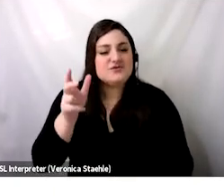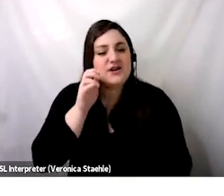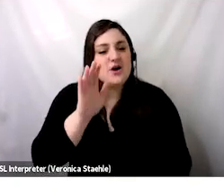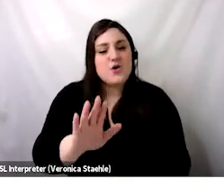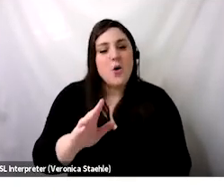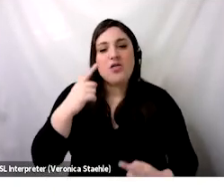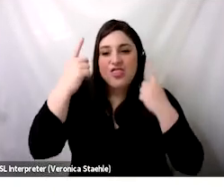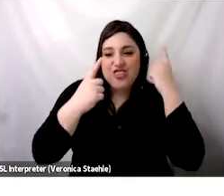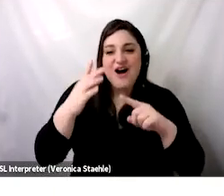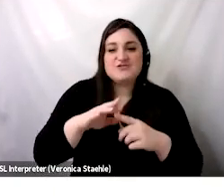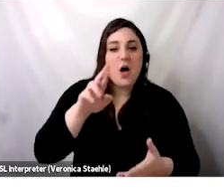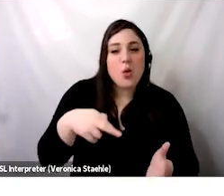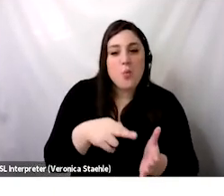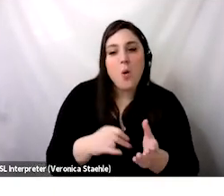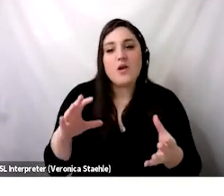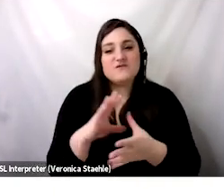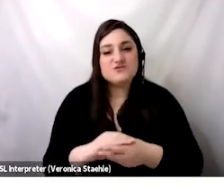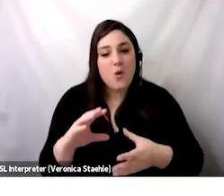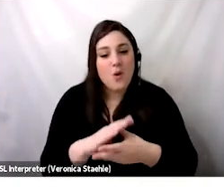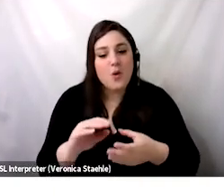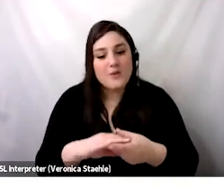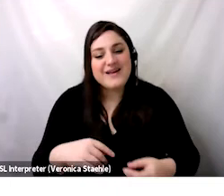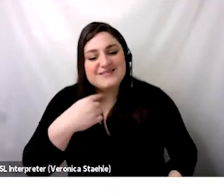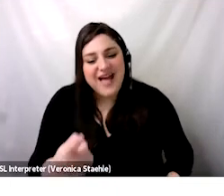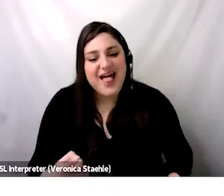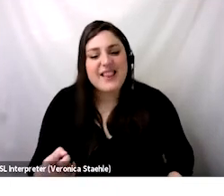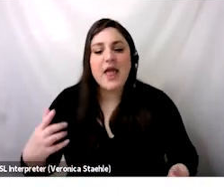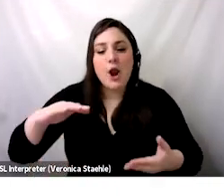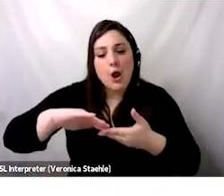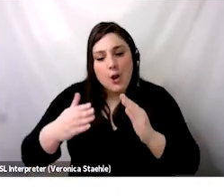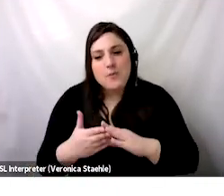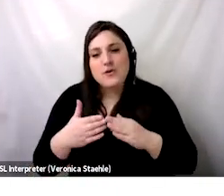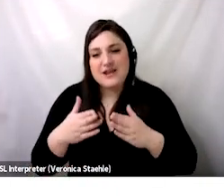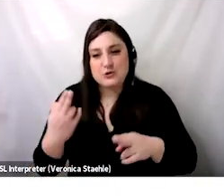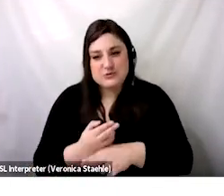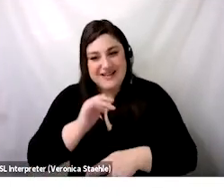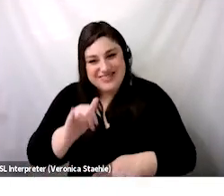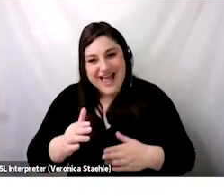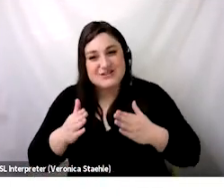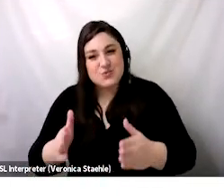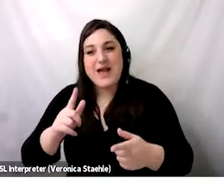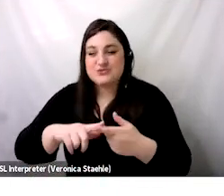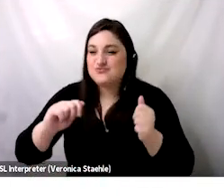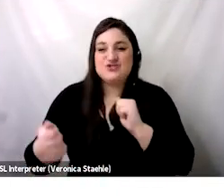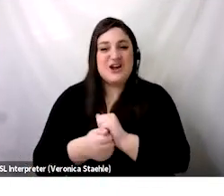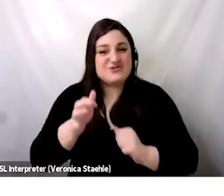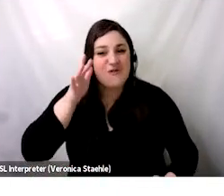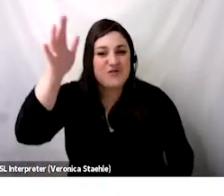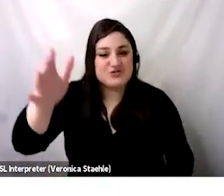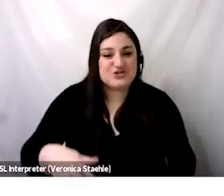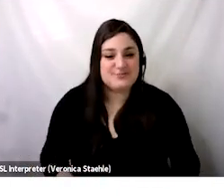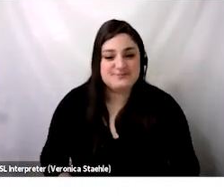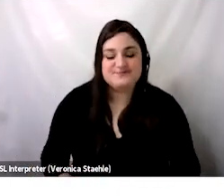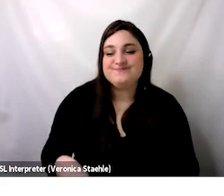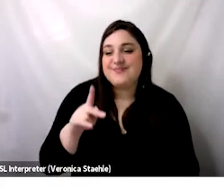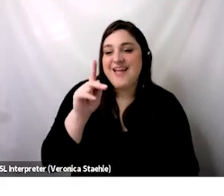the way forward in spreading awareness of a regenerative worldview. absolutely excellent. You know, when I speak to young